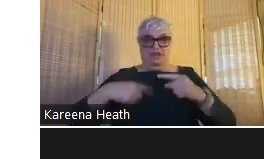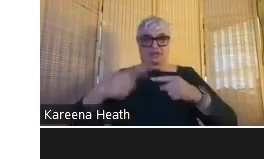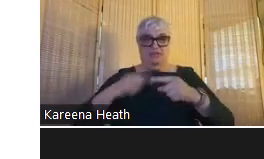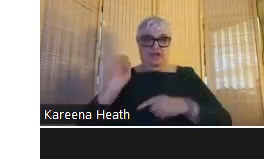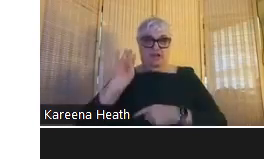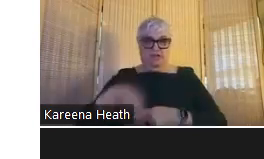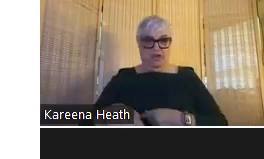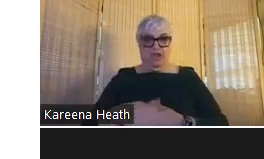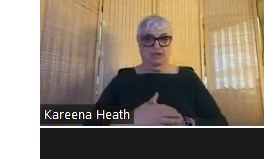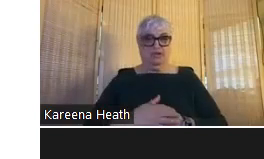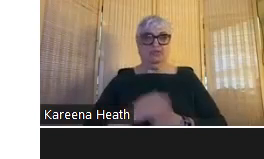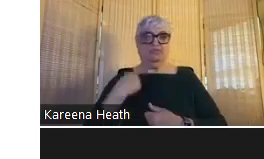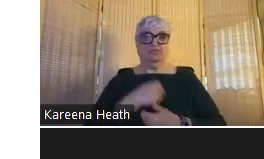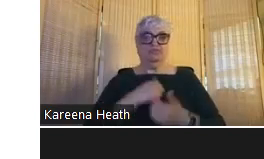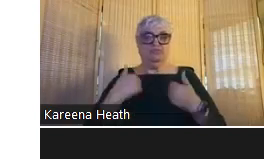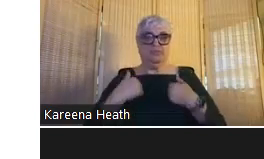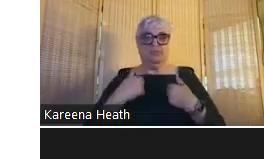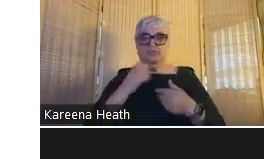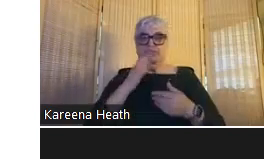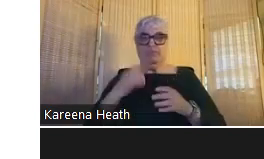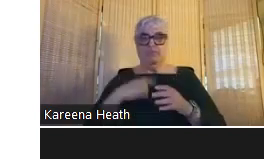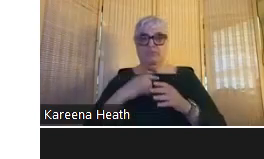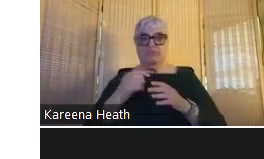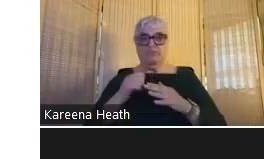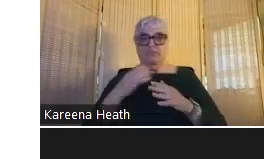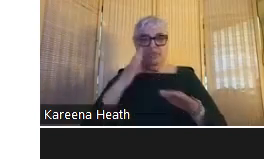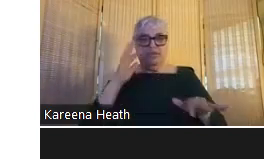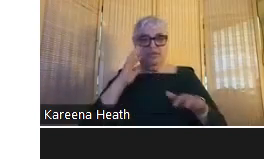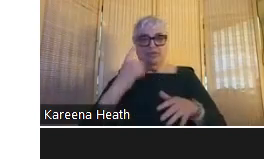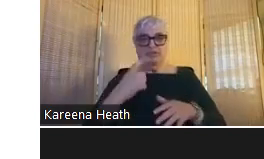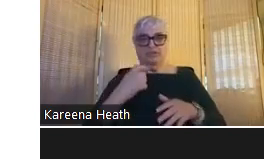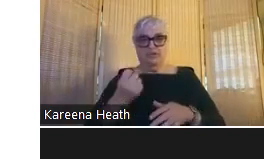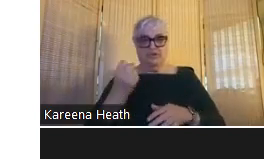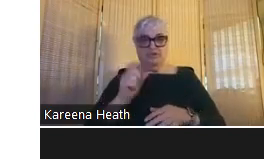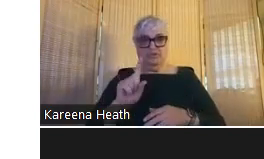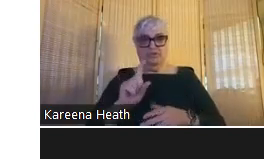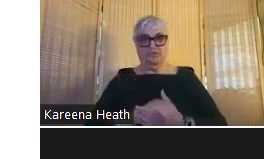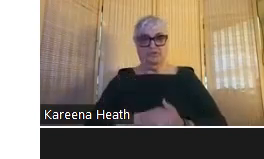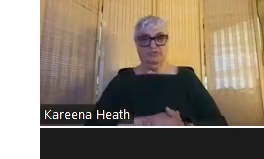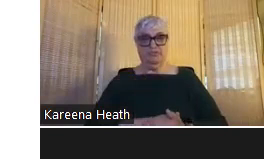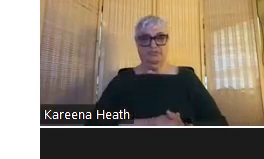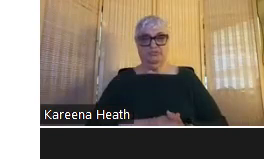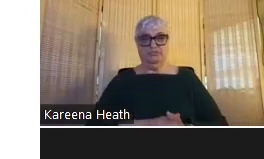We've added in some standards. Let me just 1 second. That is super distracting. My apologies.